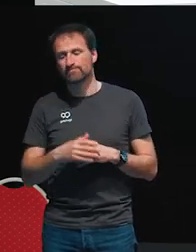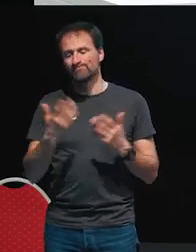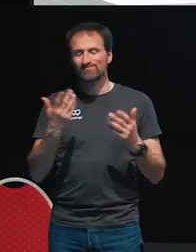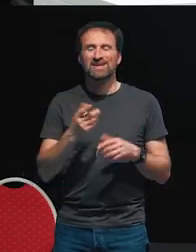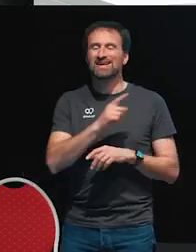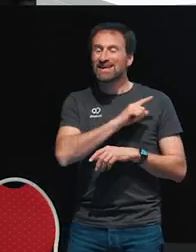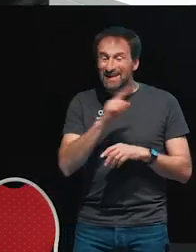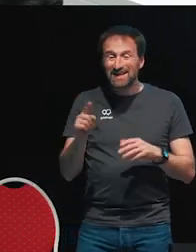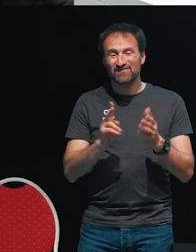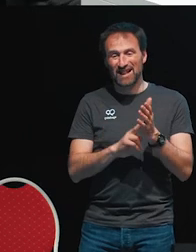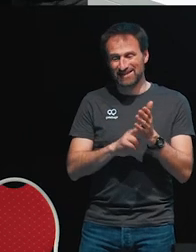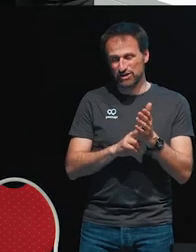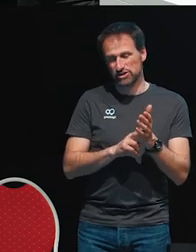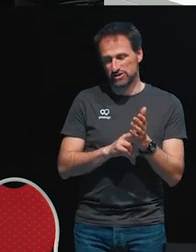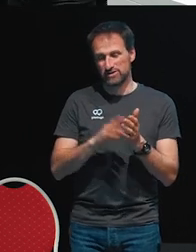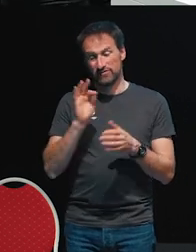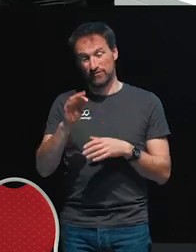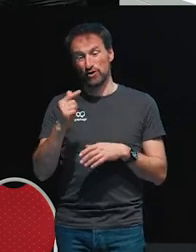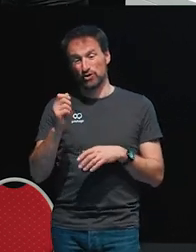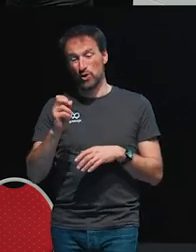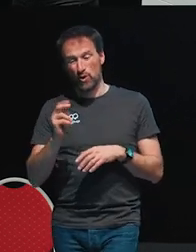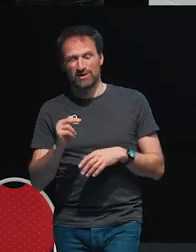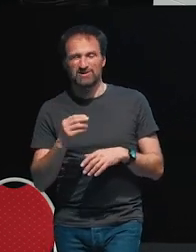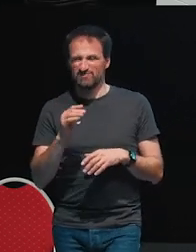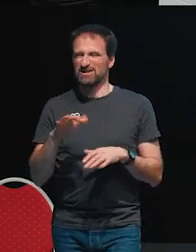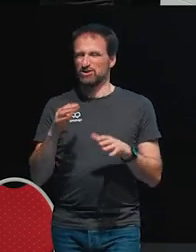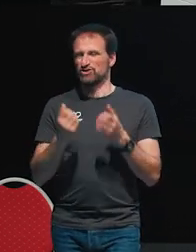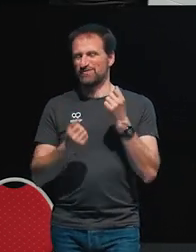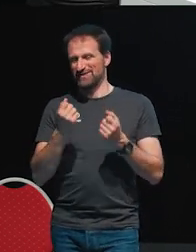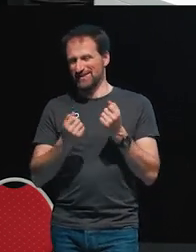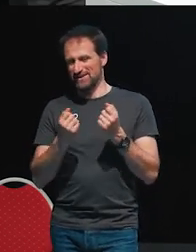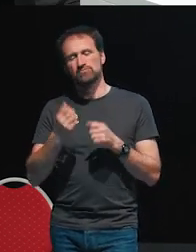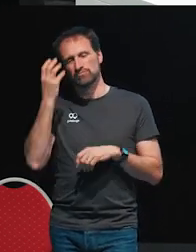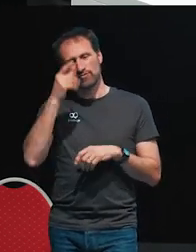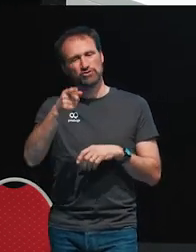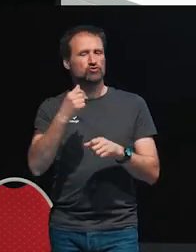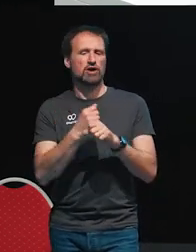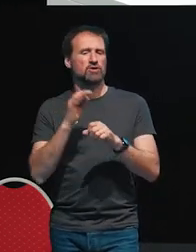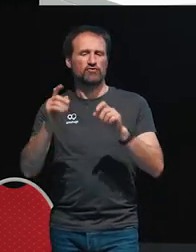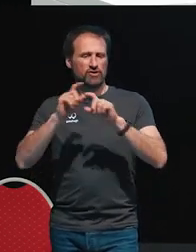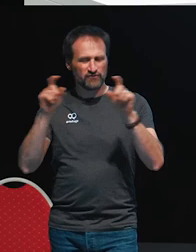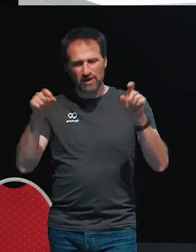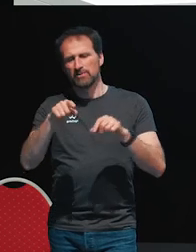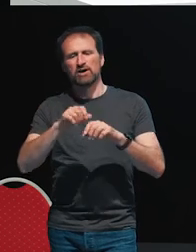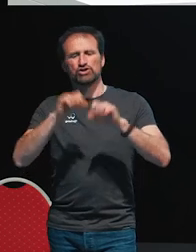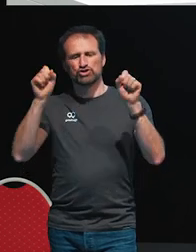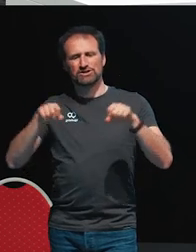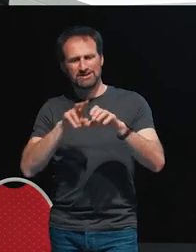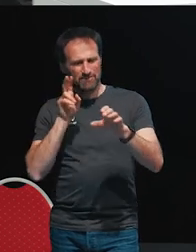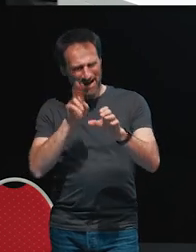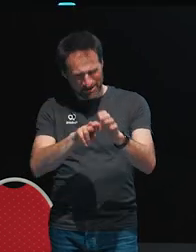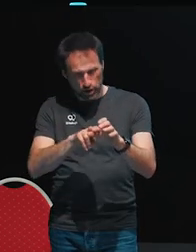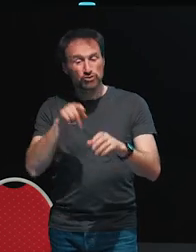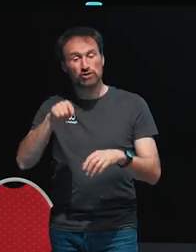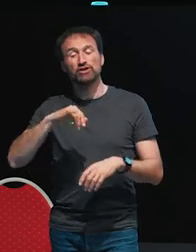today, but you turn out to be a very huge asshole, so they fire you on the spot. But you logged in into their systems, and your JSON Web Token might be valid for a